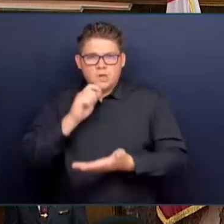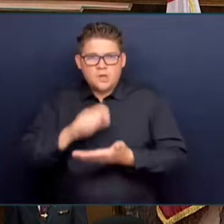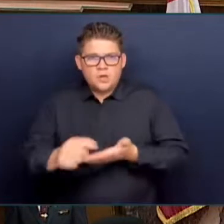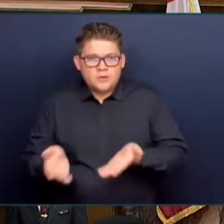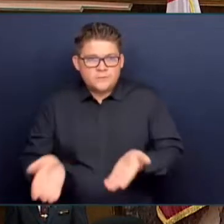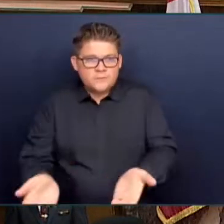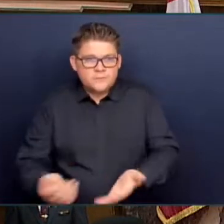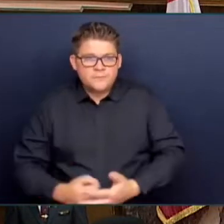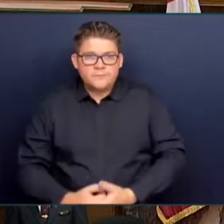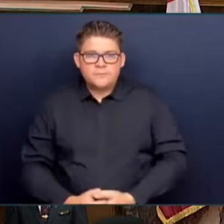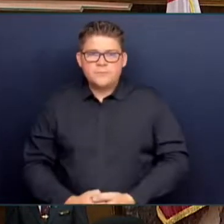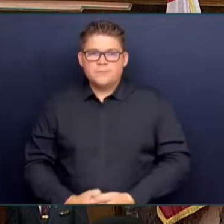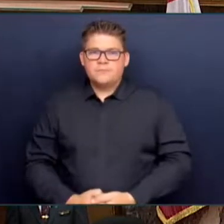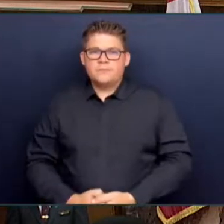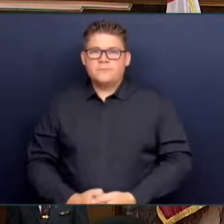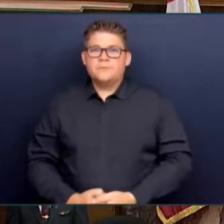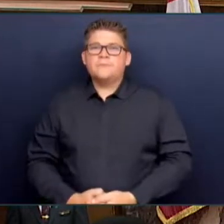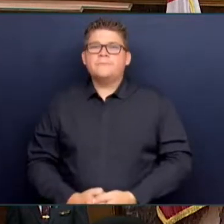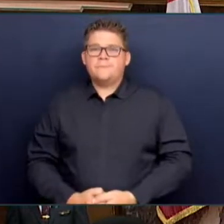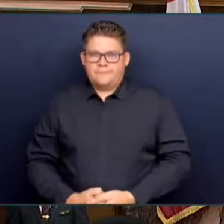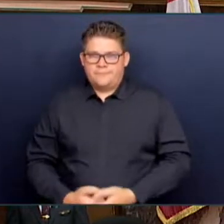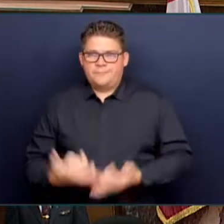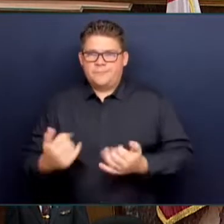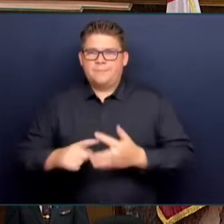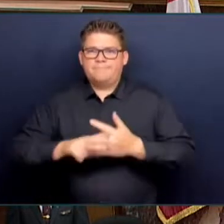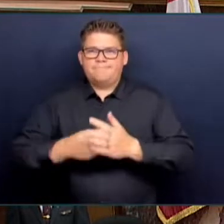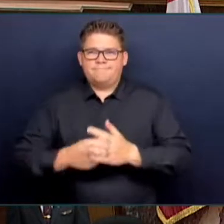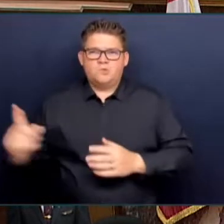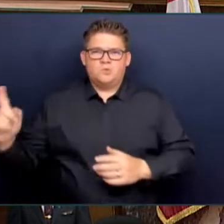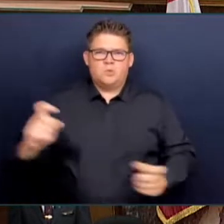Oral questions by members. Opposition House Leader.